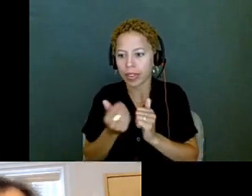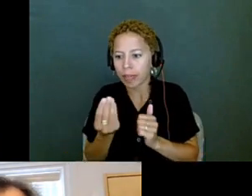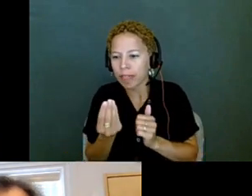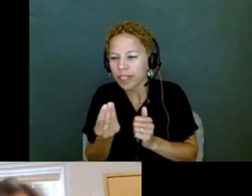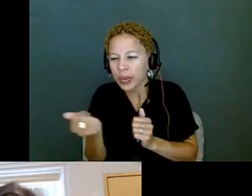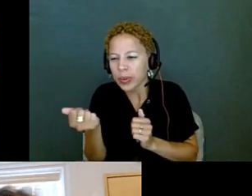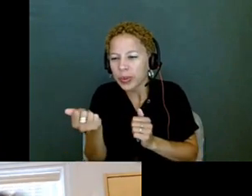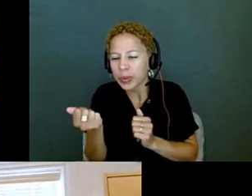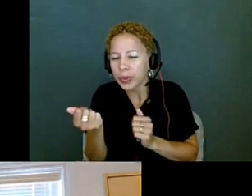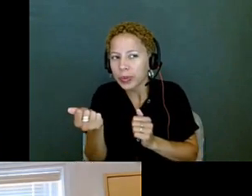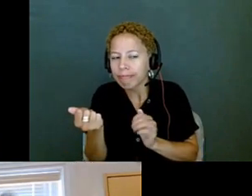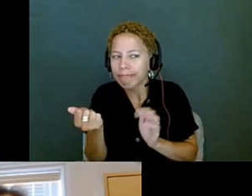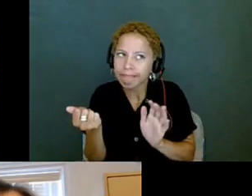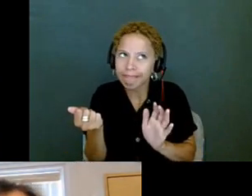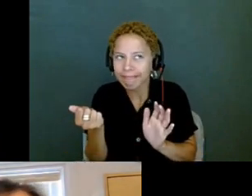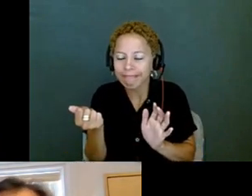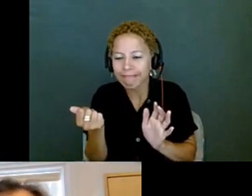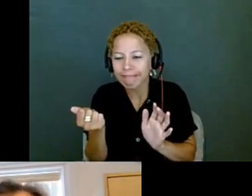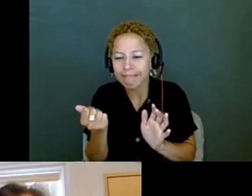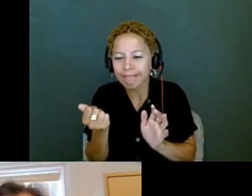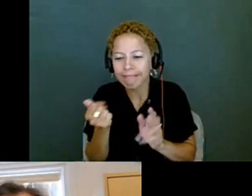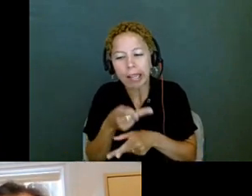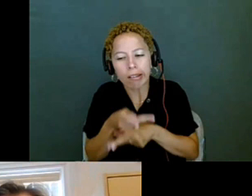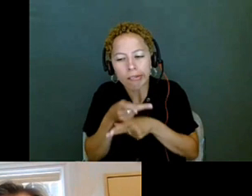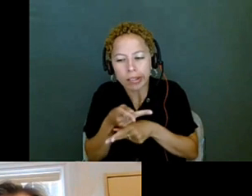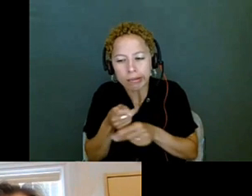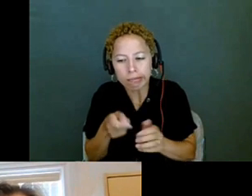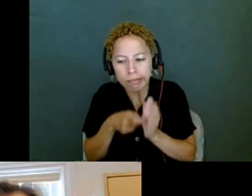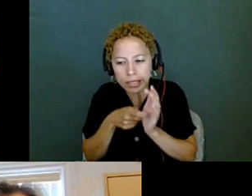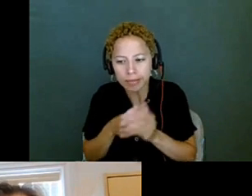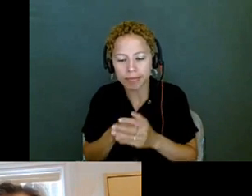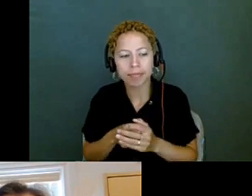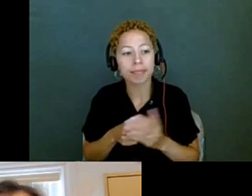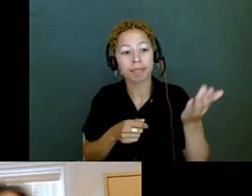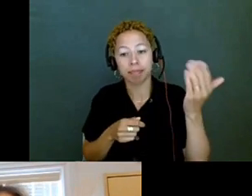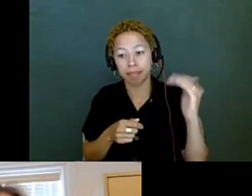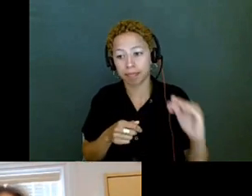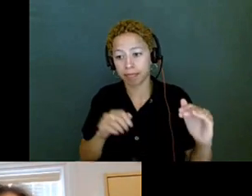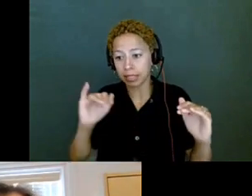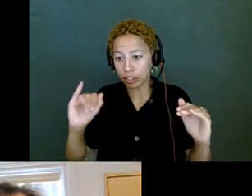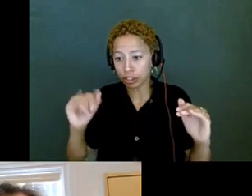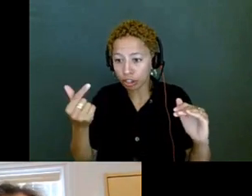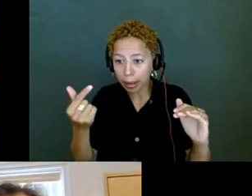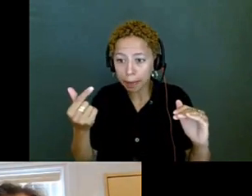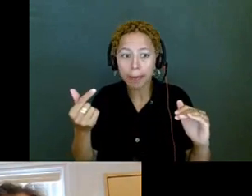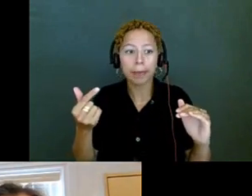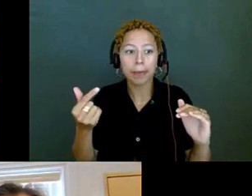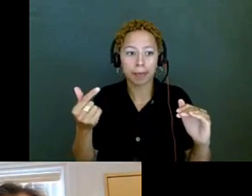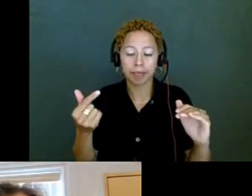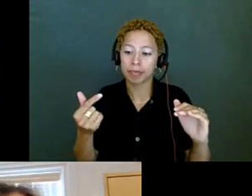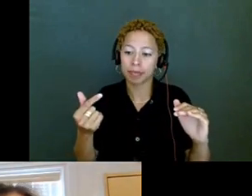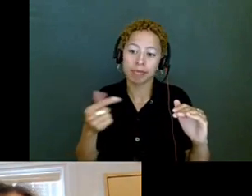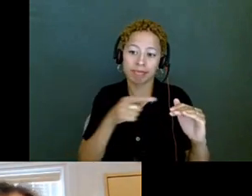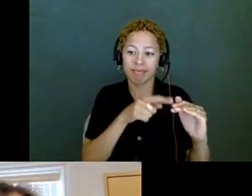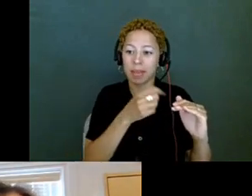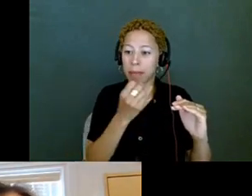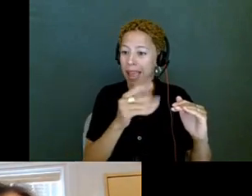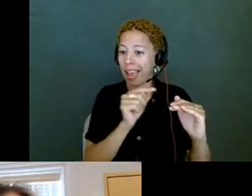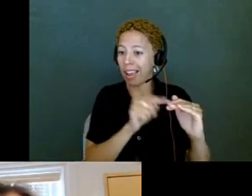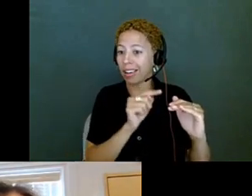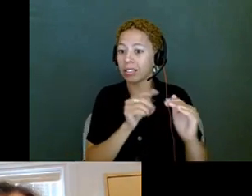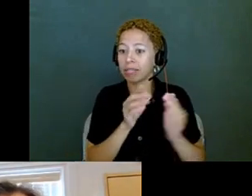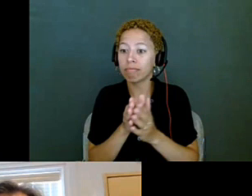things that you want to be cautious of. Instagram, same as above, capture a crowd who decided Facebook was no longer suitable. That